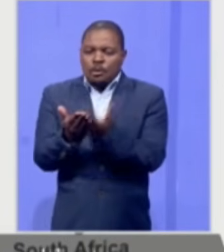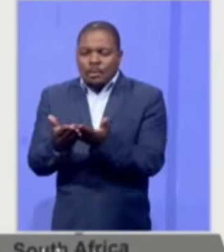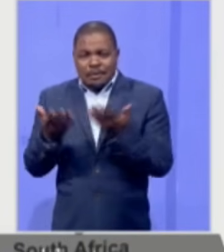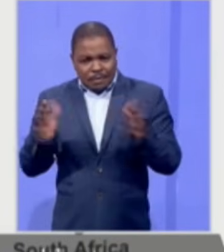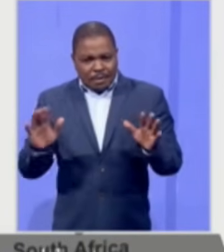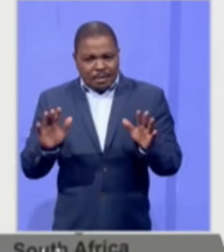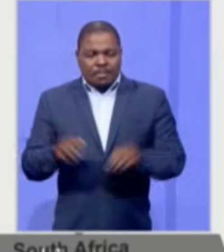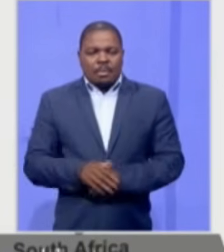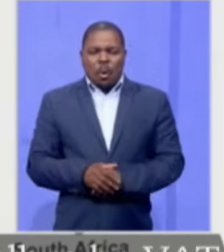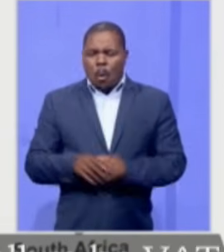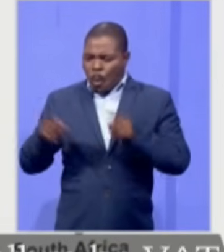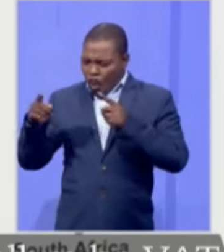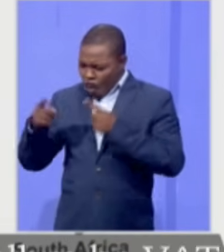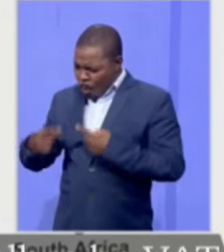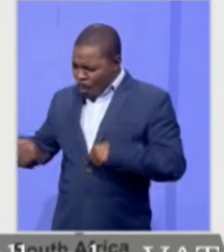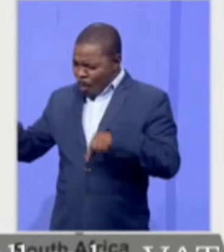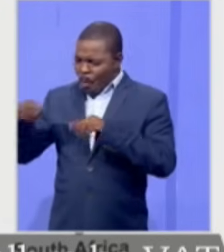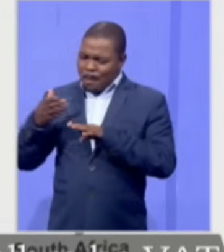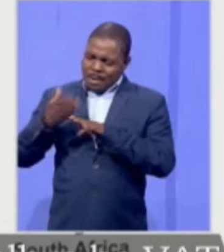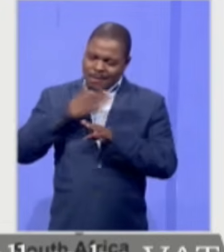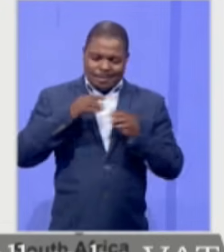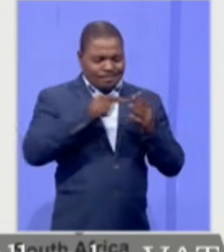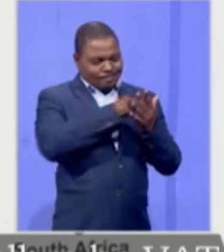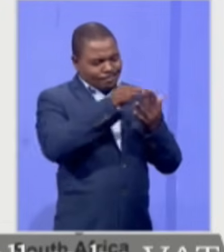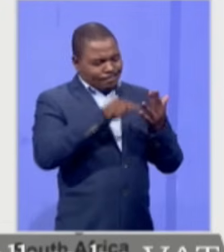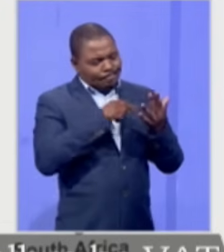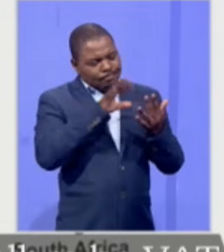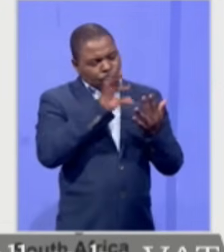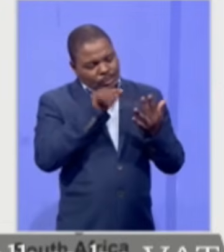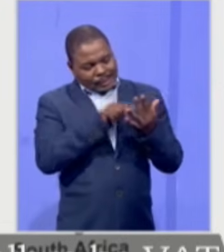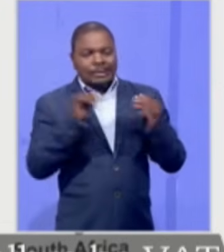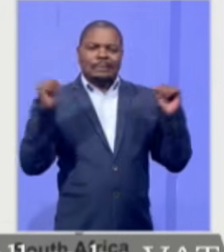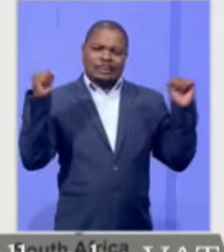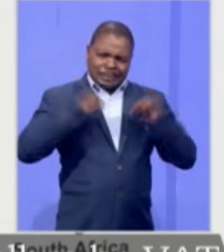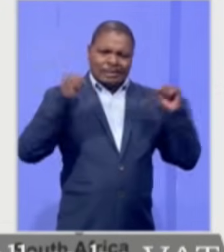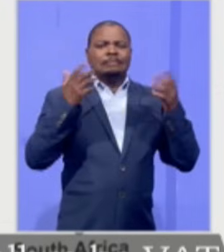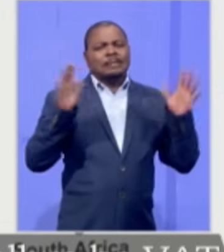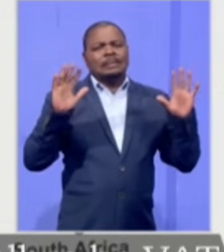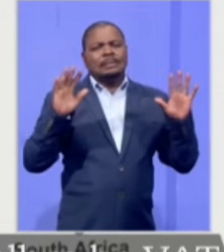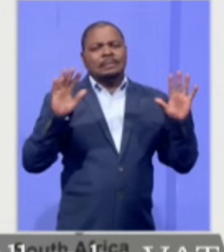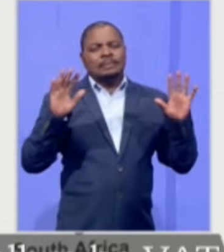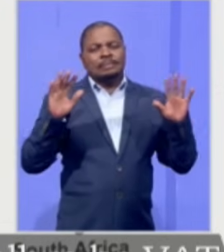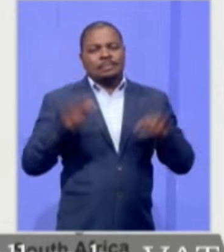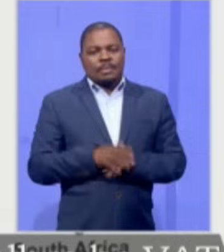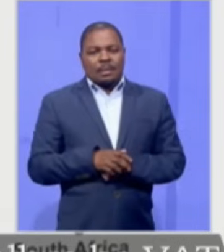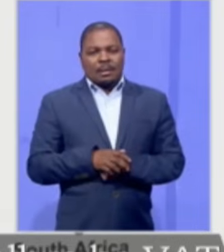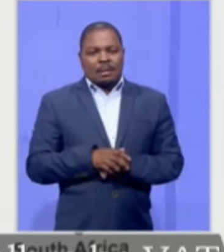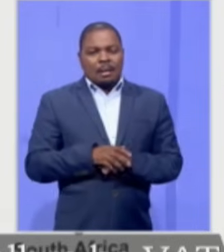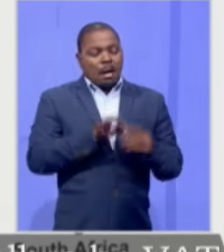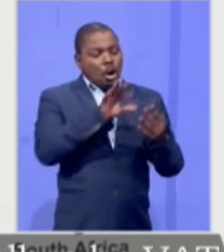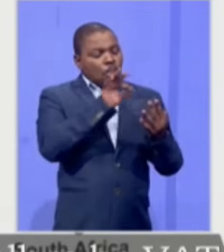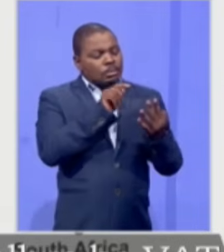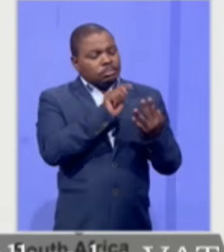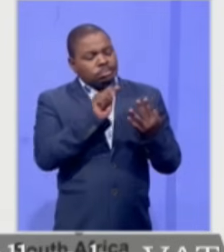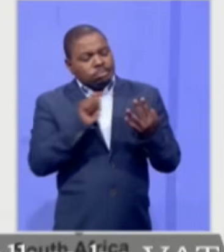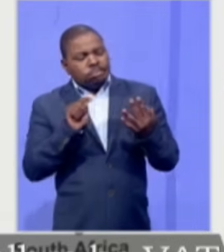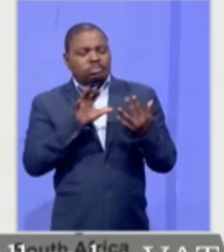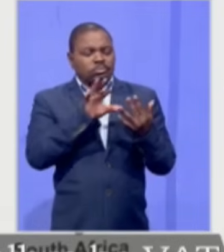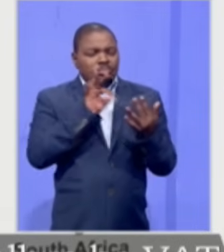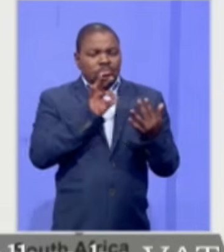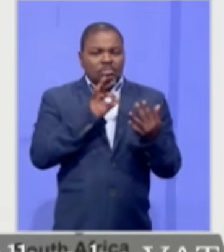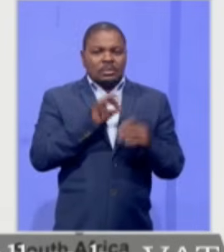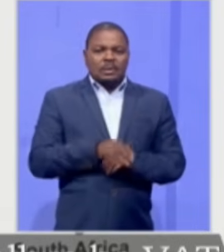exception, we agreed on the options that were being tabled. And the options that were being tabled, there was no option